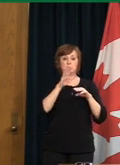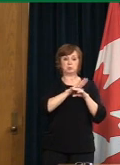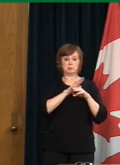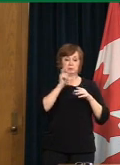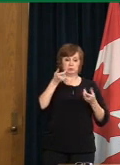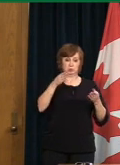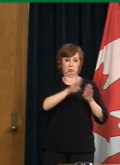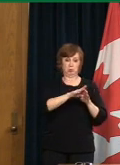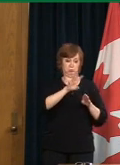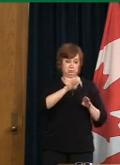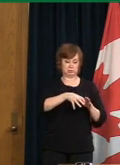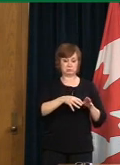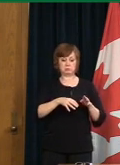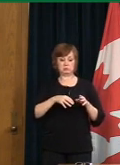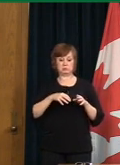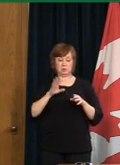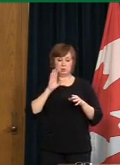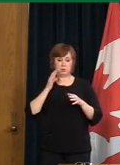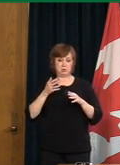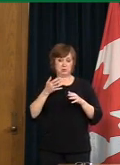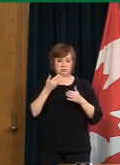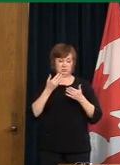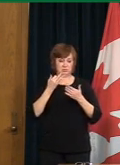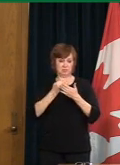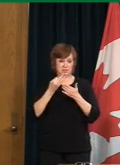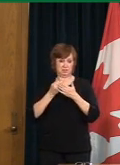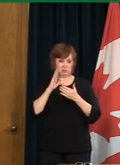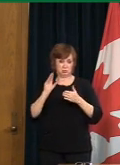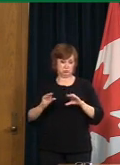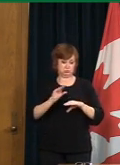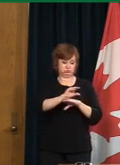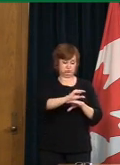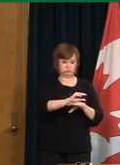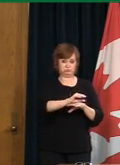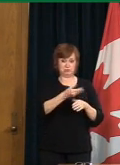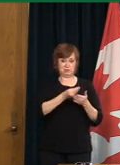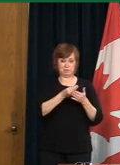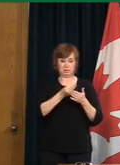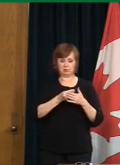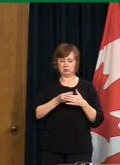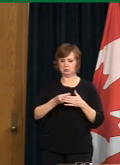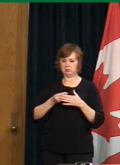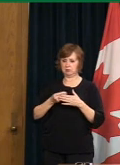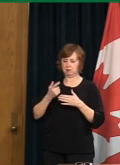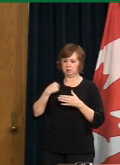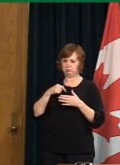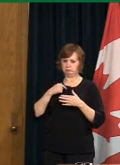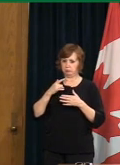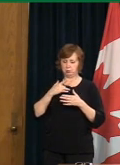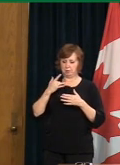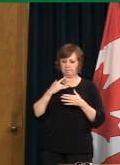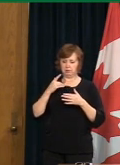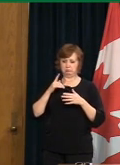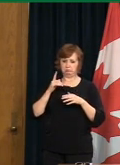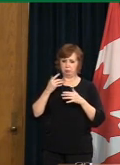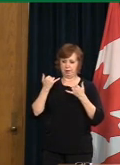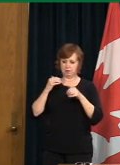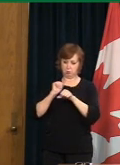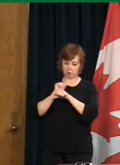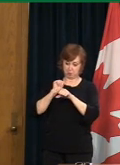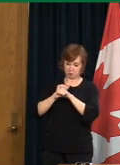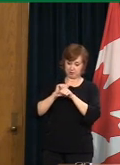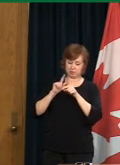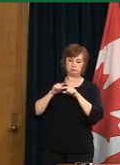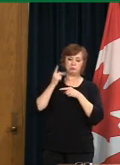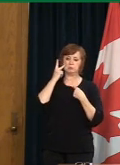some of this money? Well, we're working with those sectors right now. I am not going to disclose. There'd be sectors that would be ultimately impacted